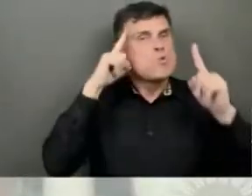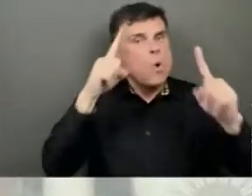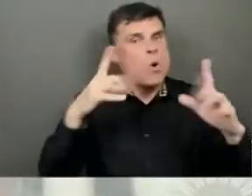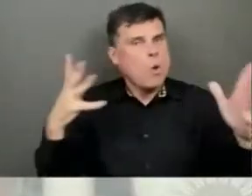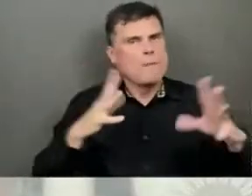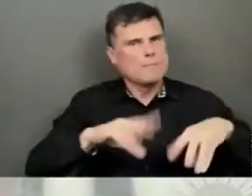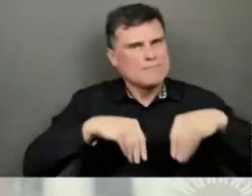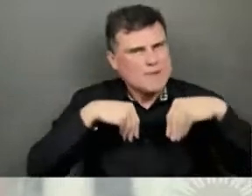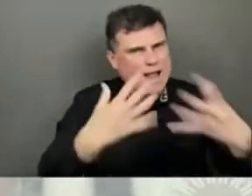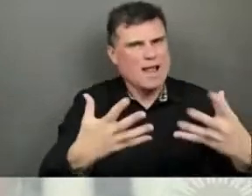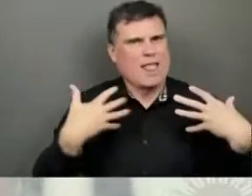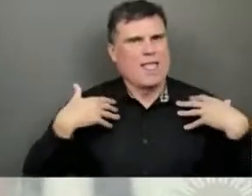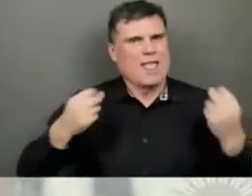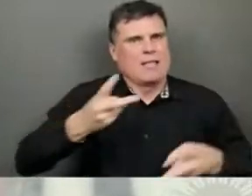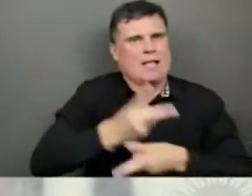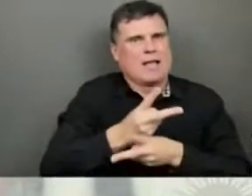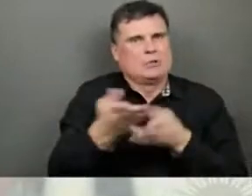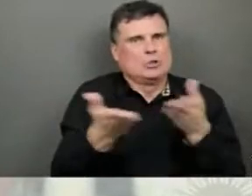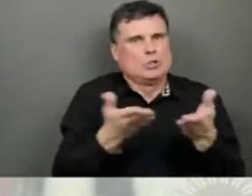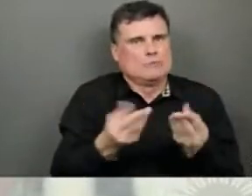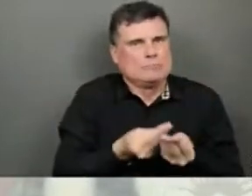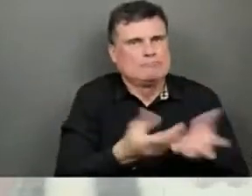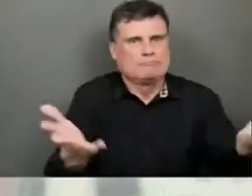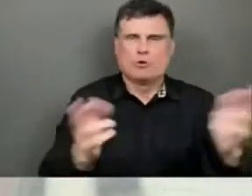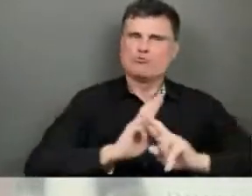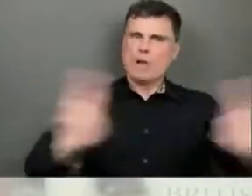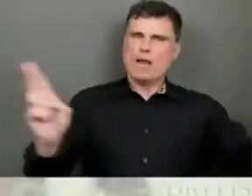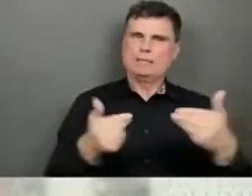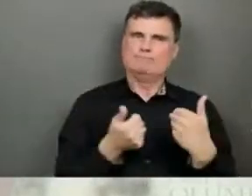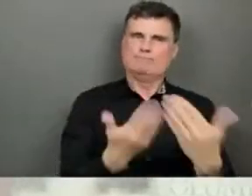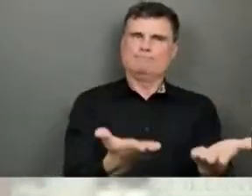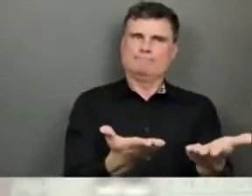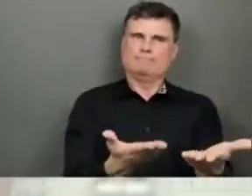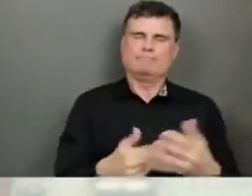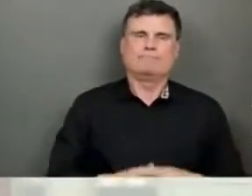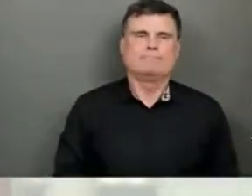Next question is for Georgie. Yes, ma'am.